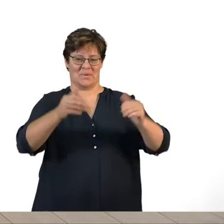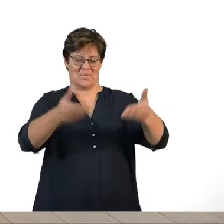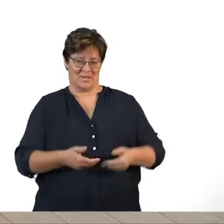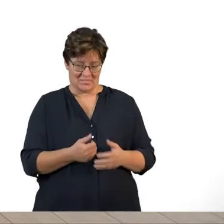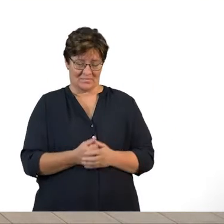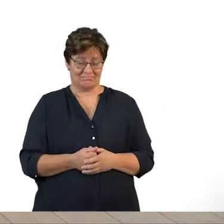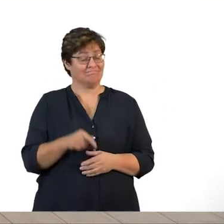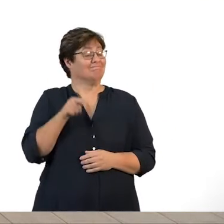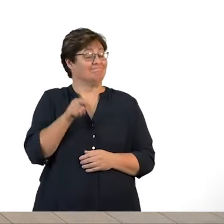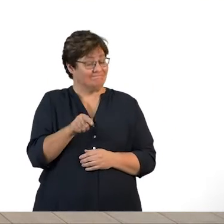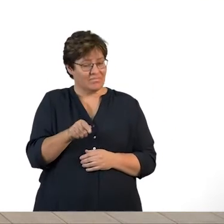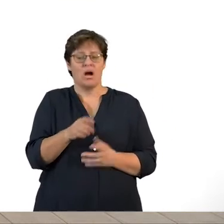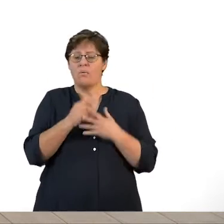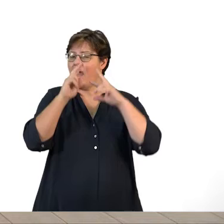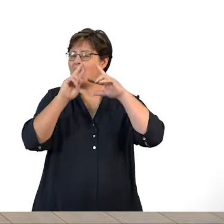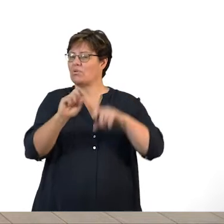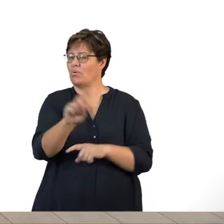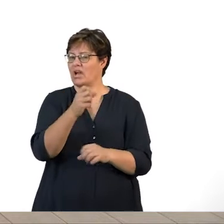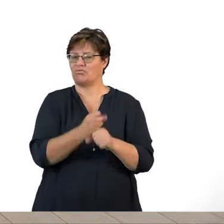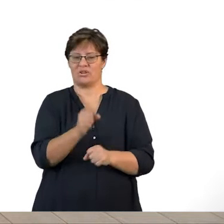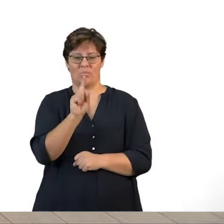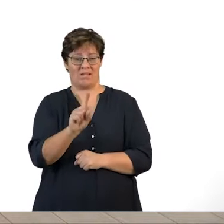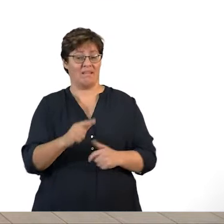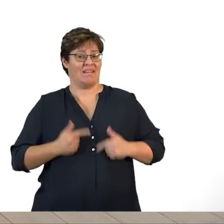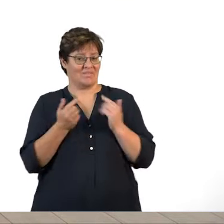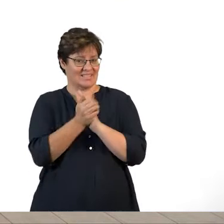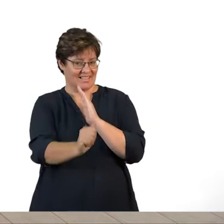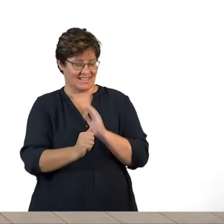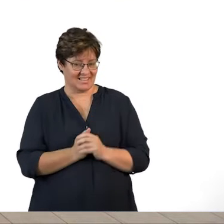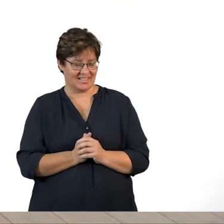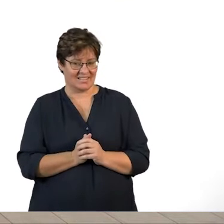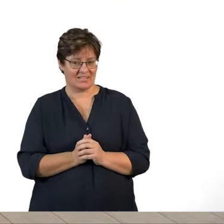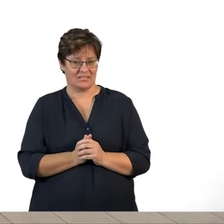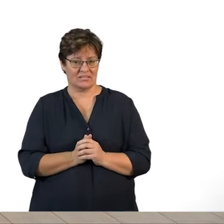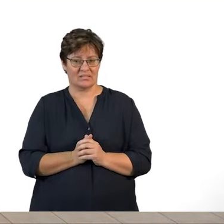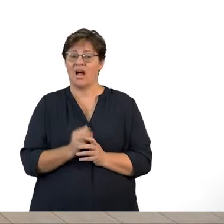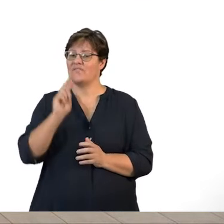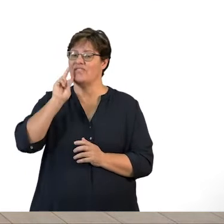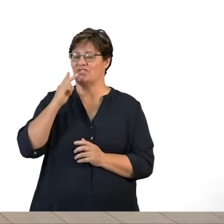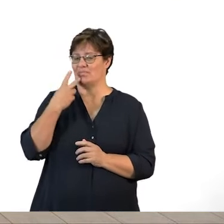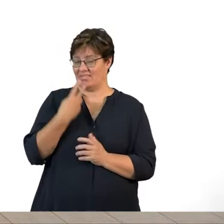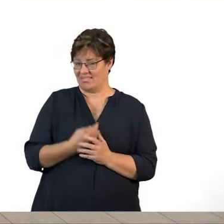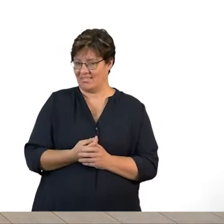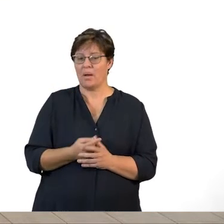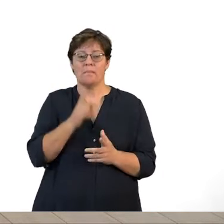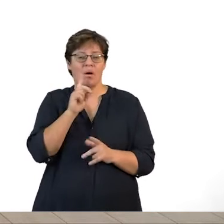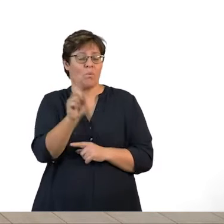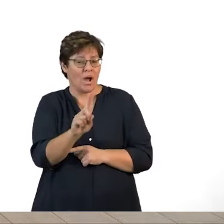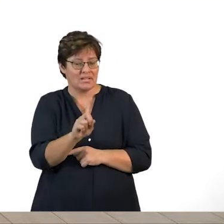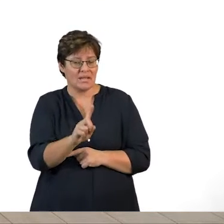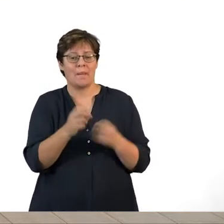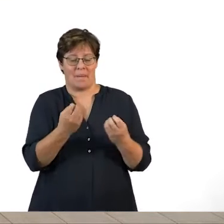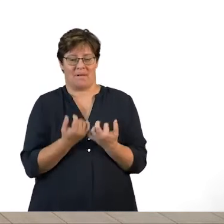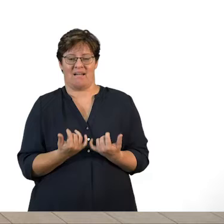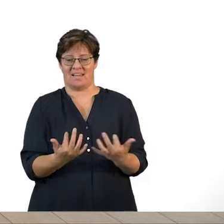Welcome back. In this segment, we're exploring grade 1 life skills, vegetables, and we'll be making